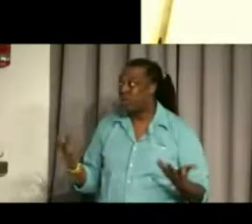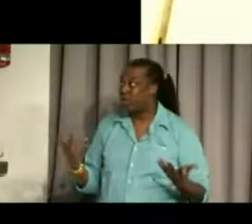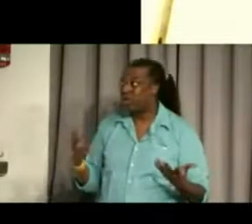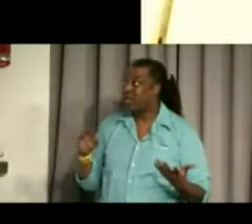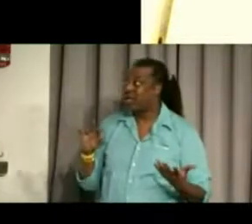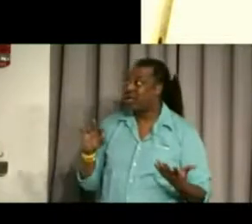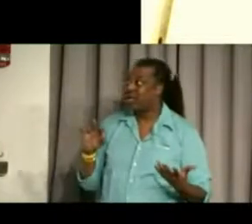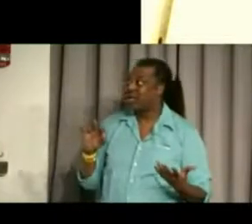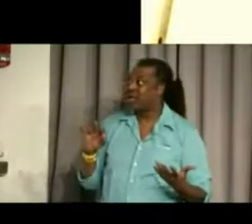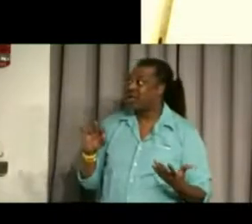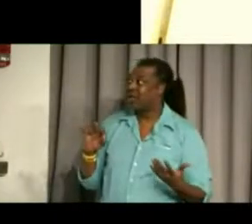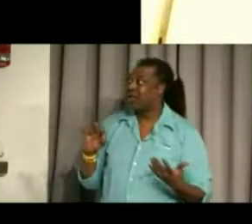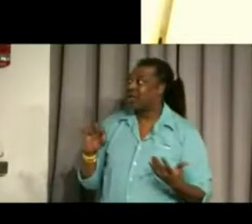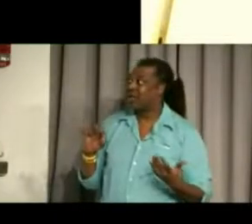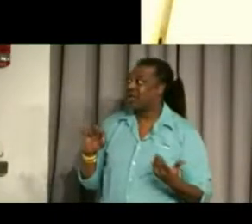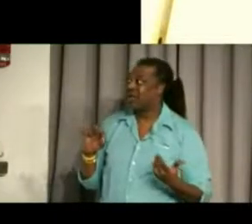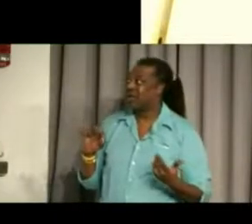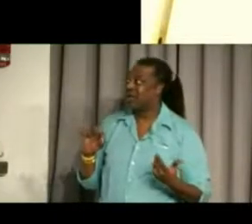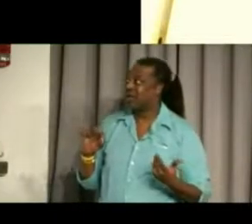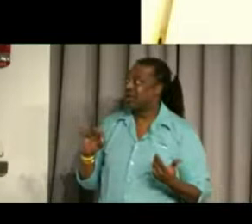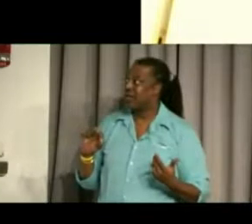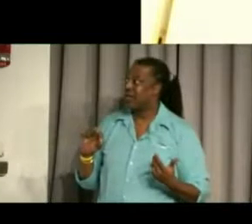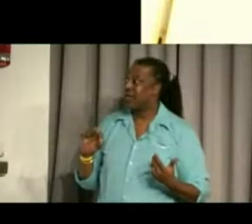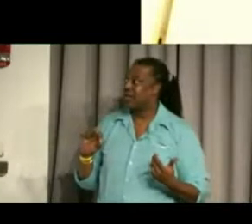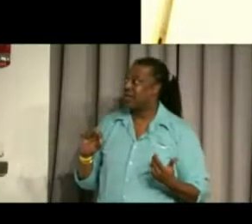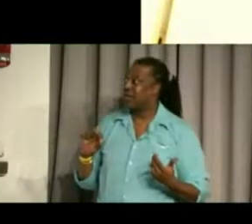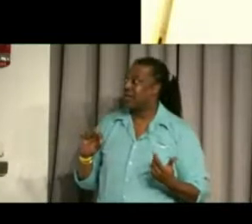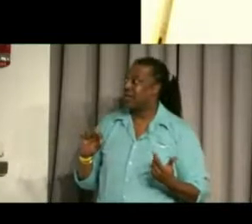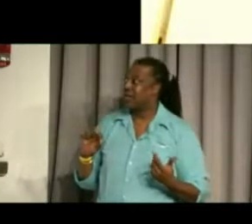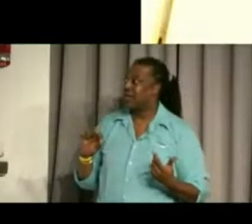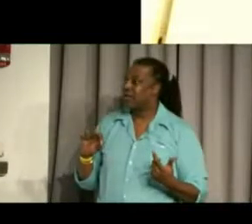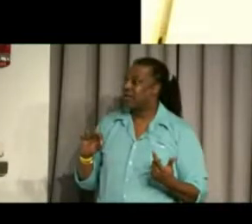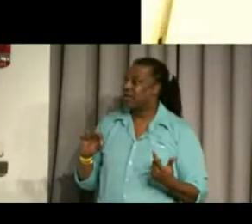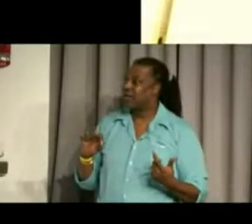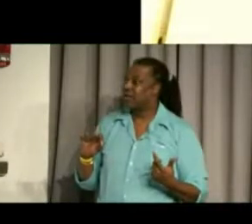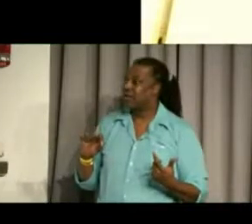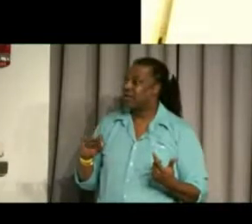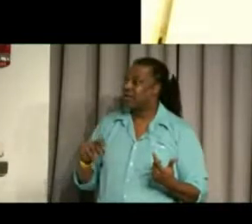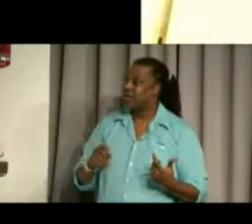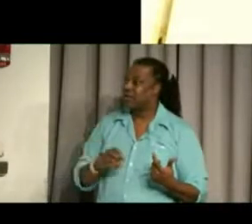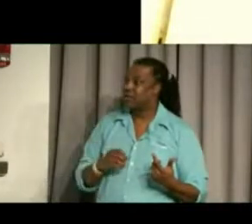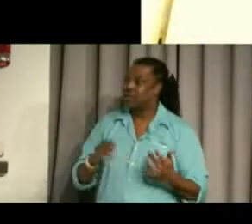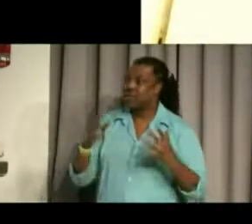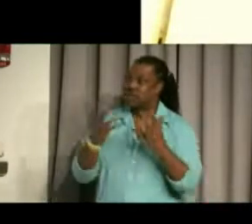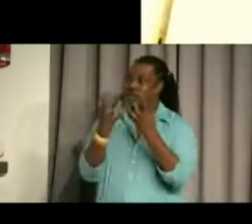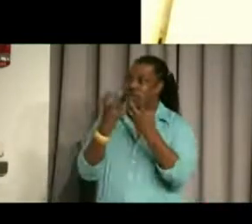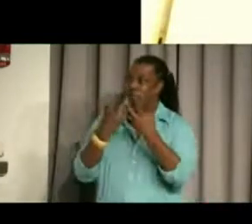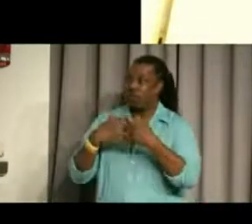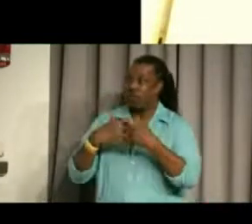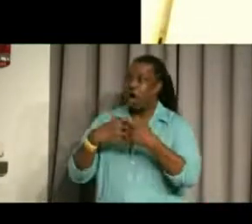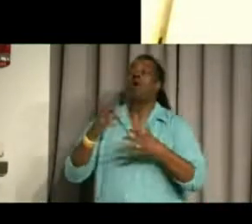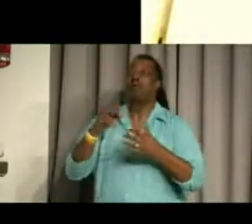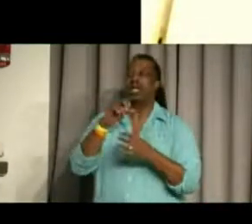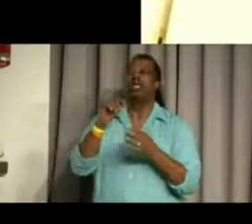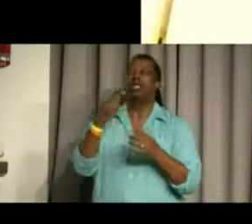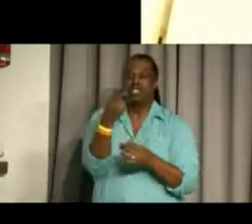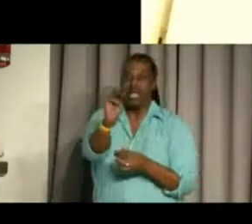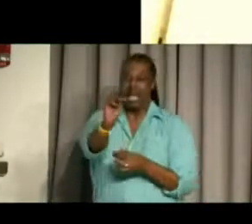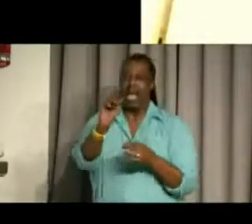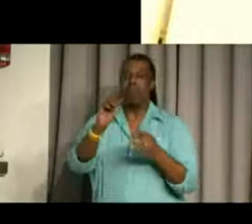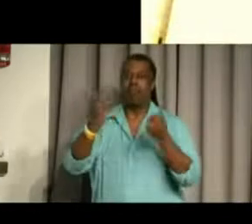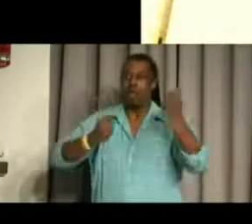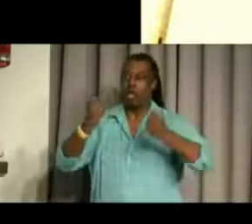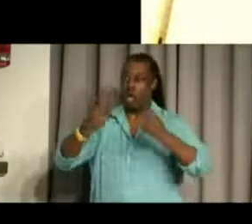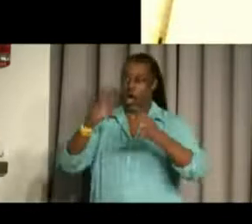is the birthplace of General Motors, and we do have a General Motors plant in Flint. And General Motors was able to get